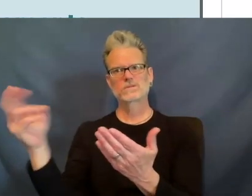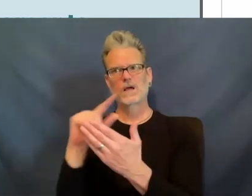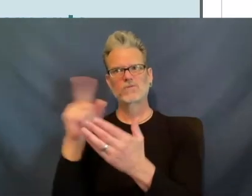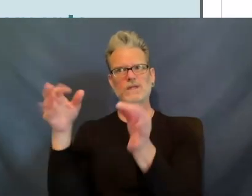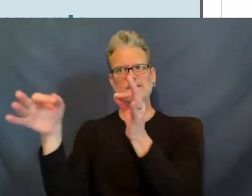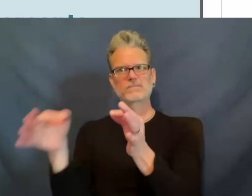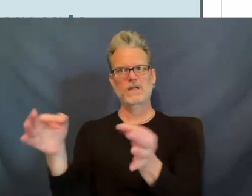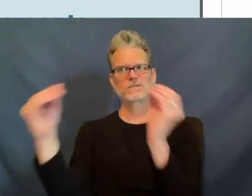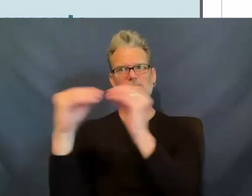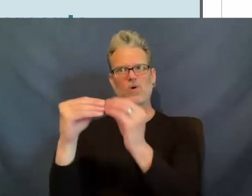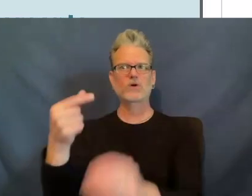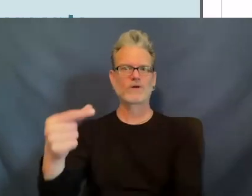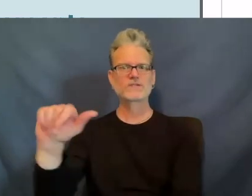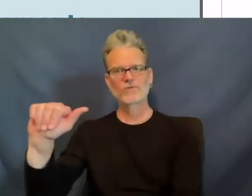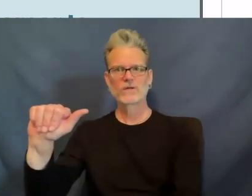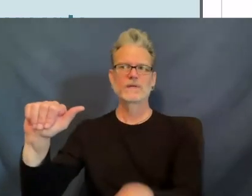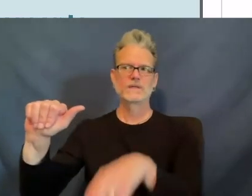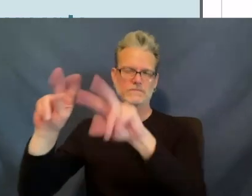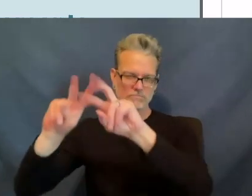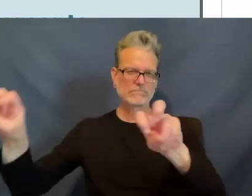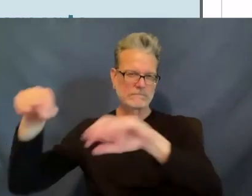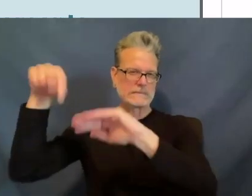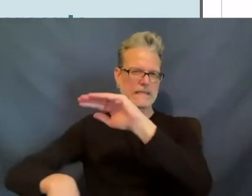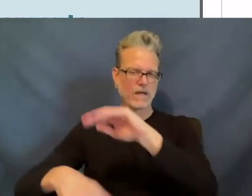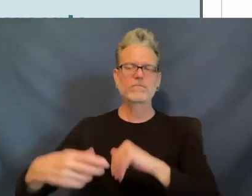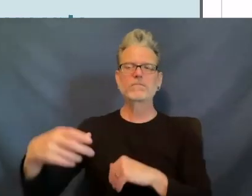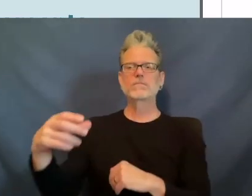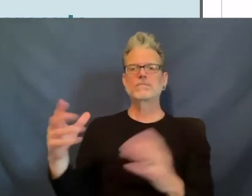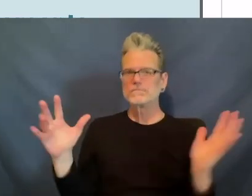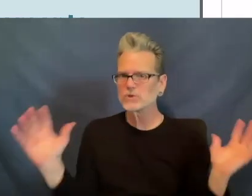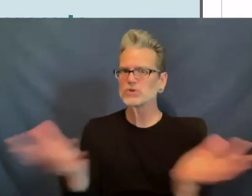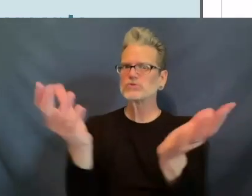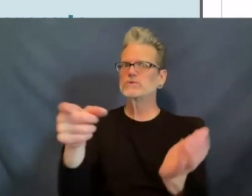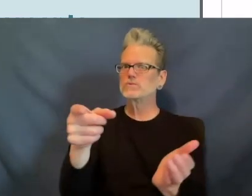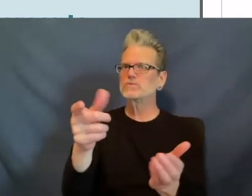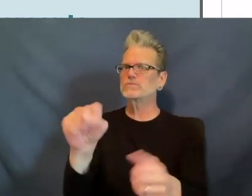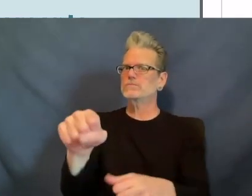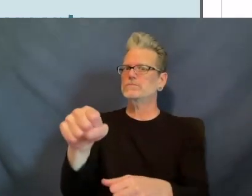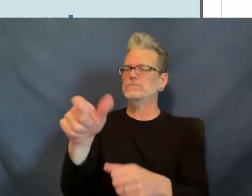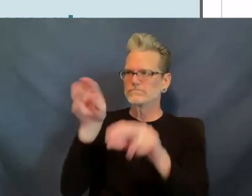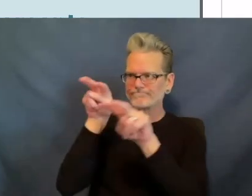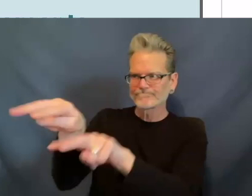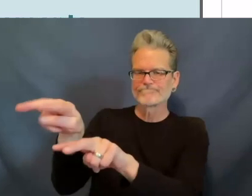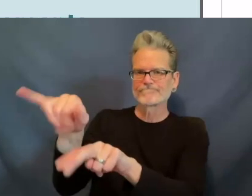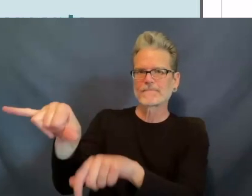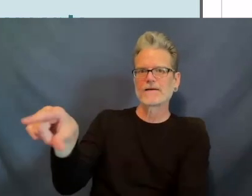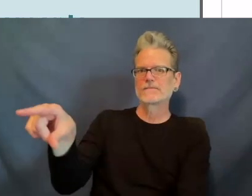and agreements in a bit more detail. And I highly encourage that you take a look at this particular